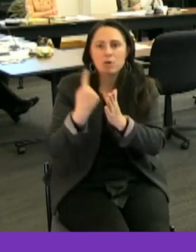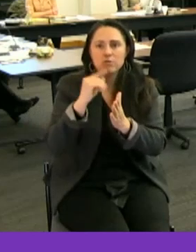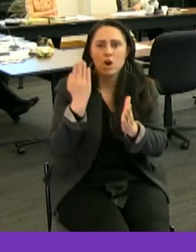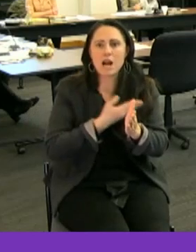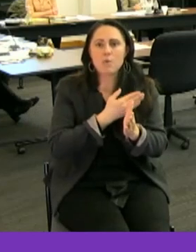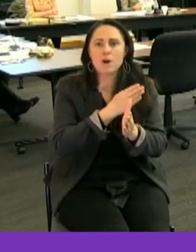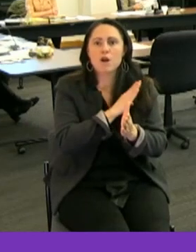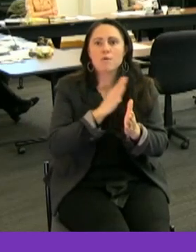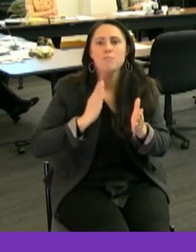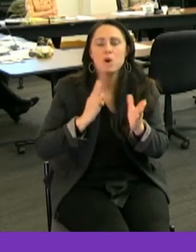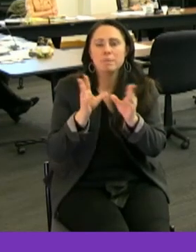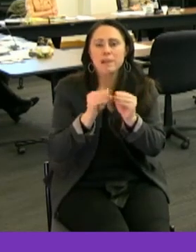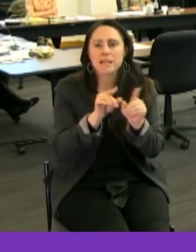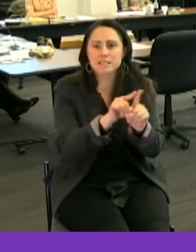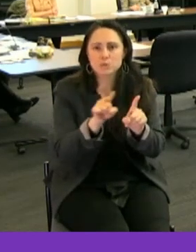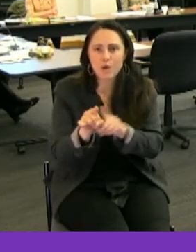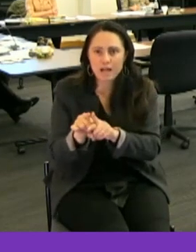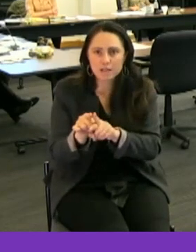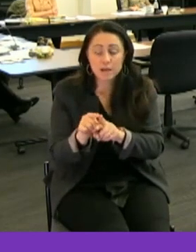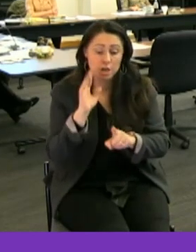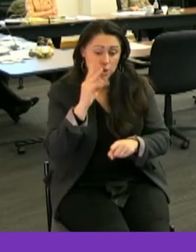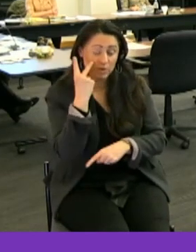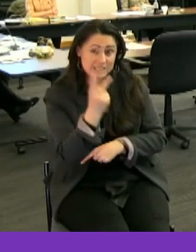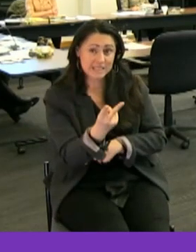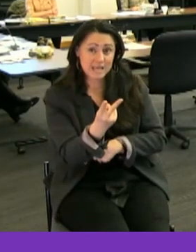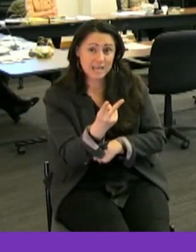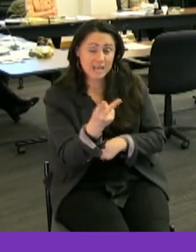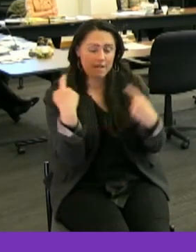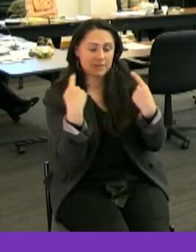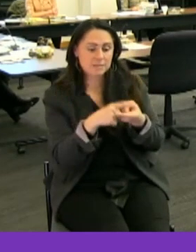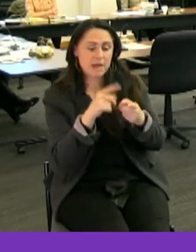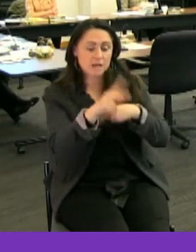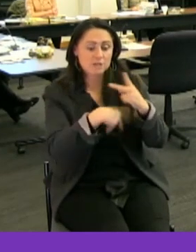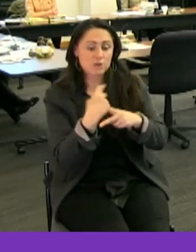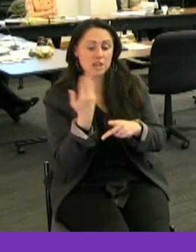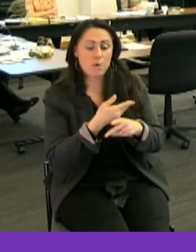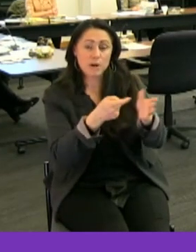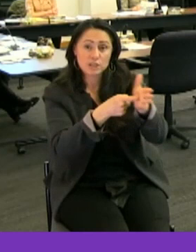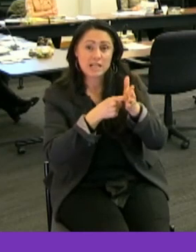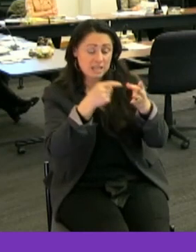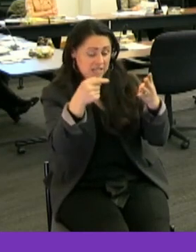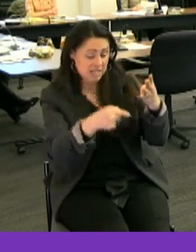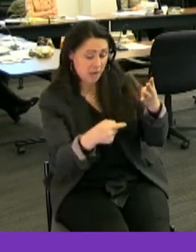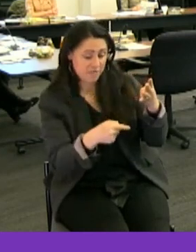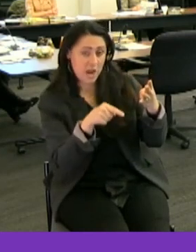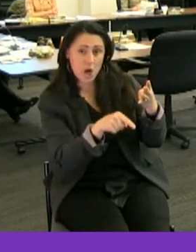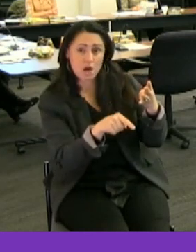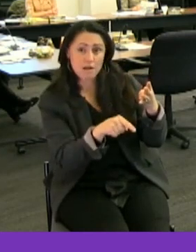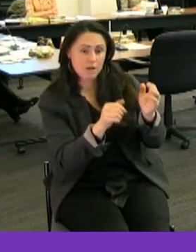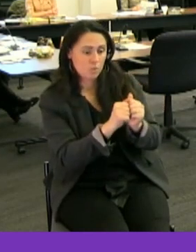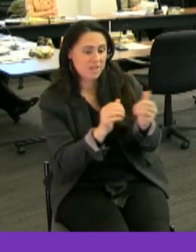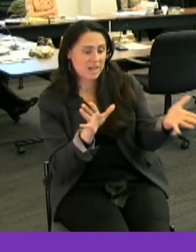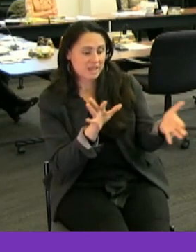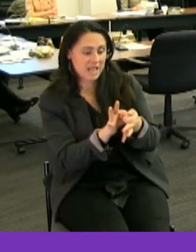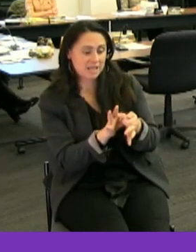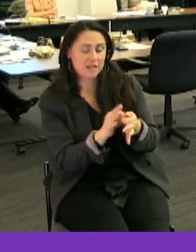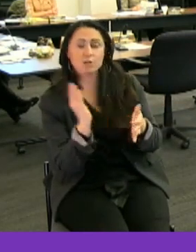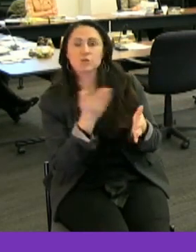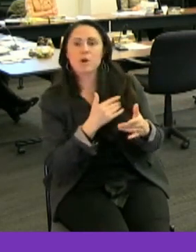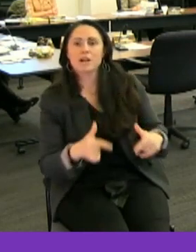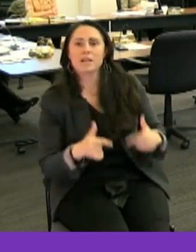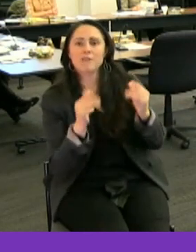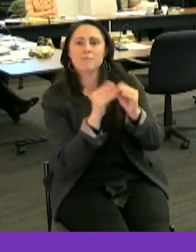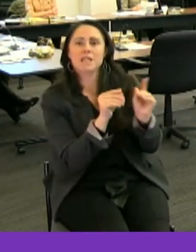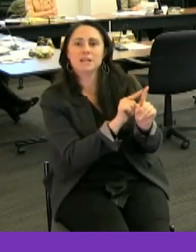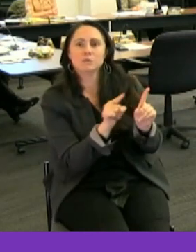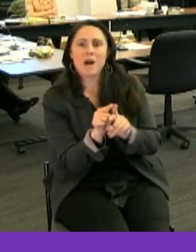our board meetings as well. You'll see the Spanish version of our agenda down there with the link to our live